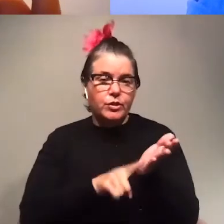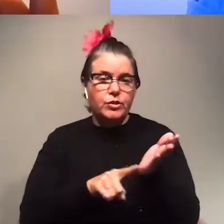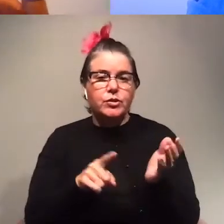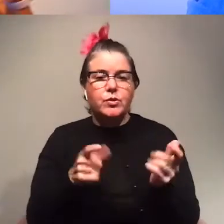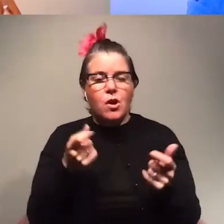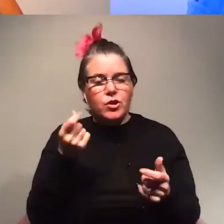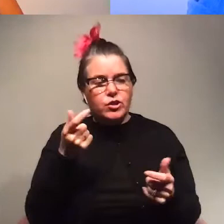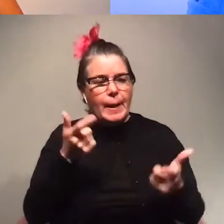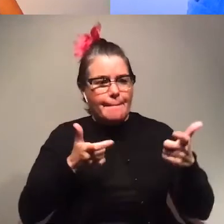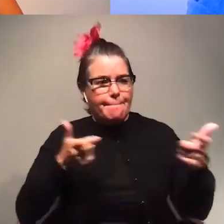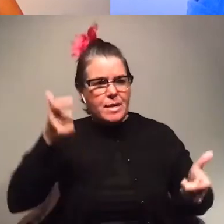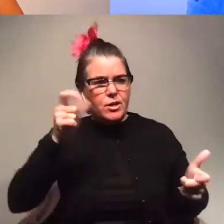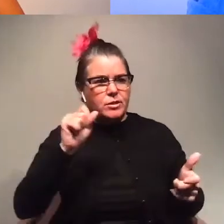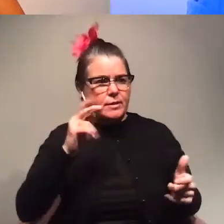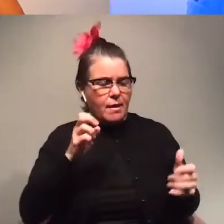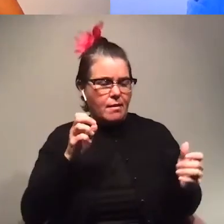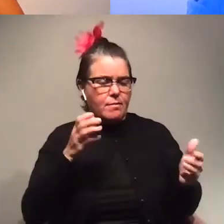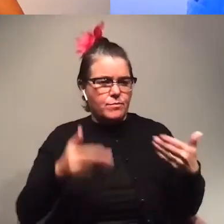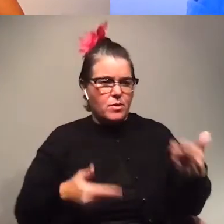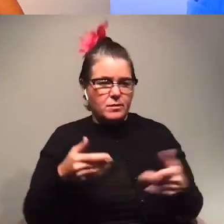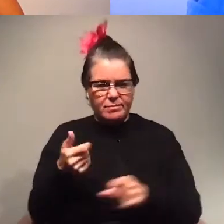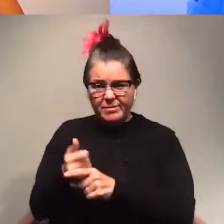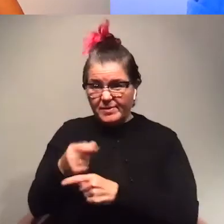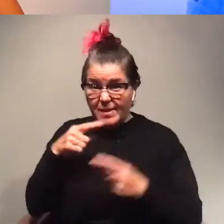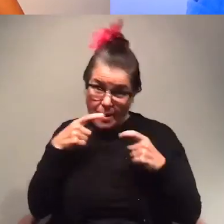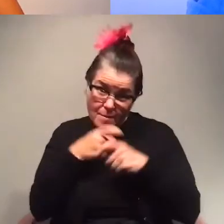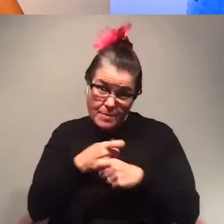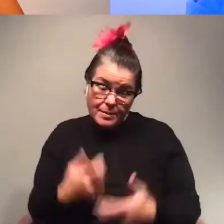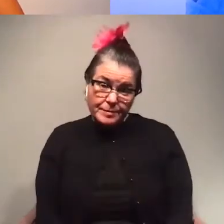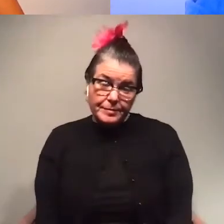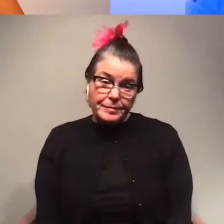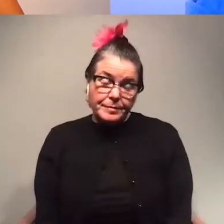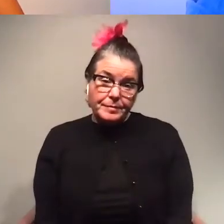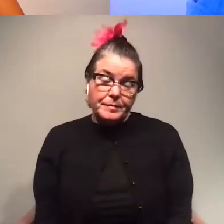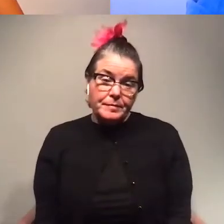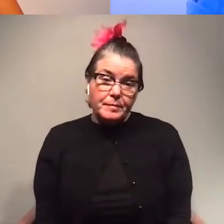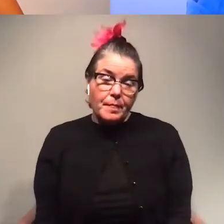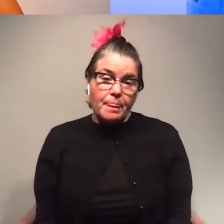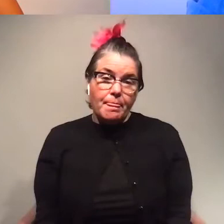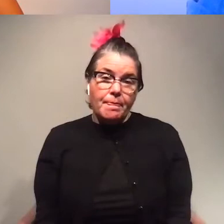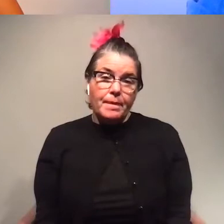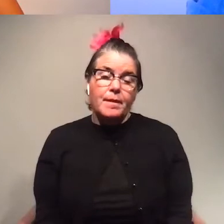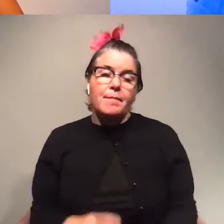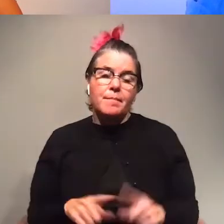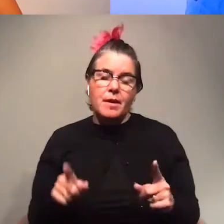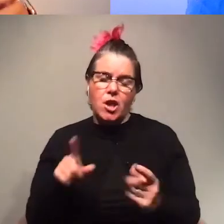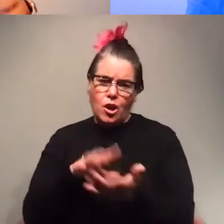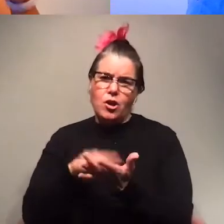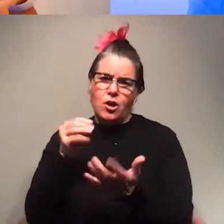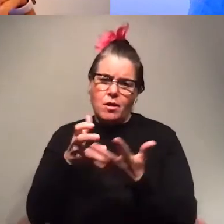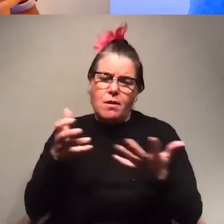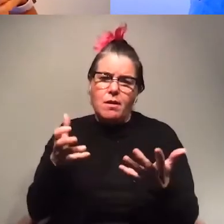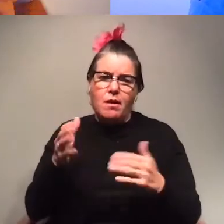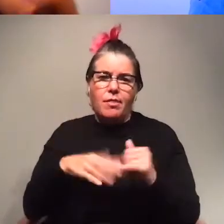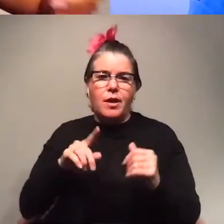scale processes, because they're very complicated, but they can be more informative than just putting